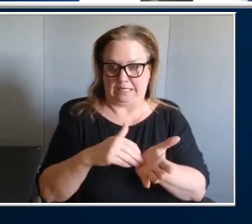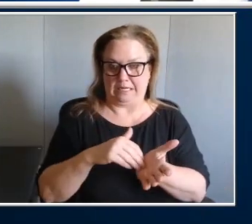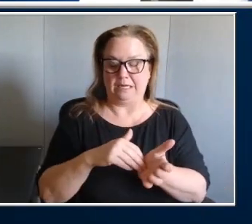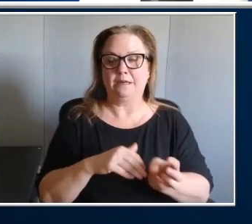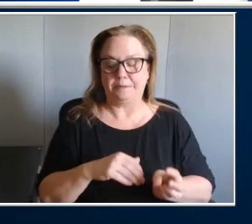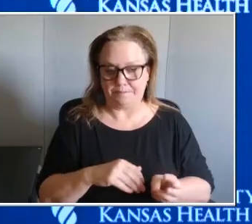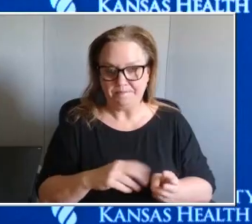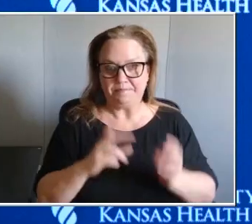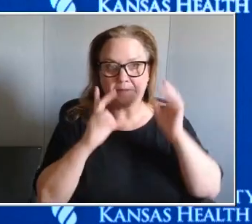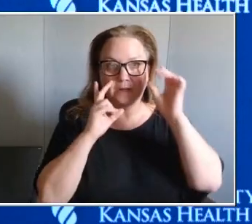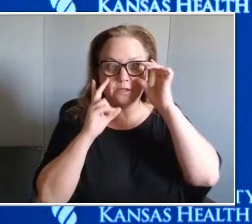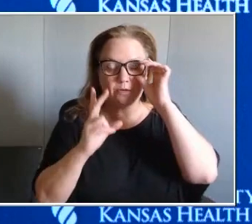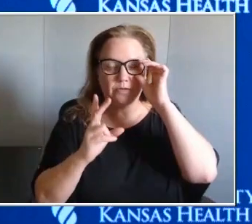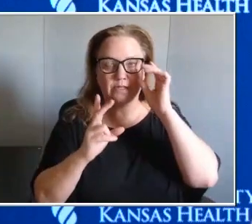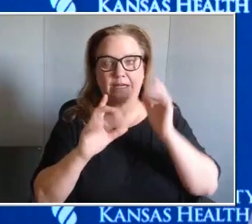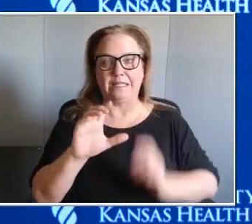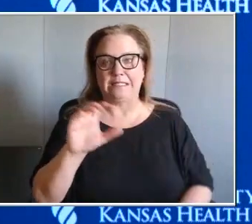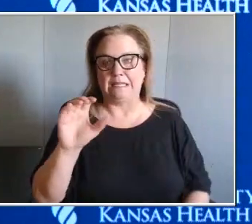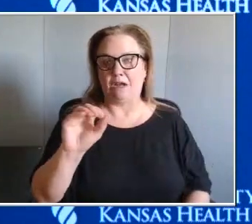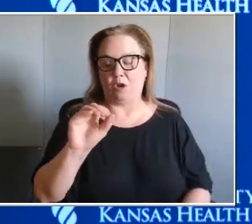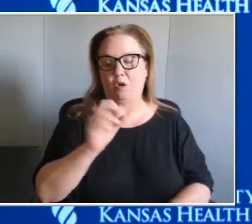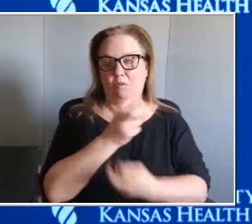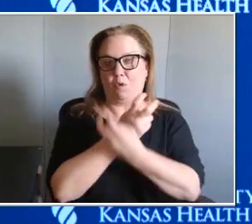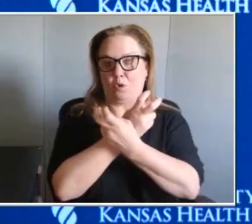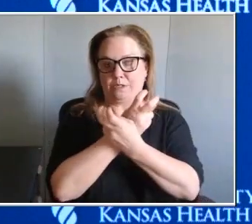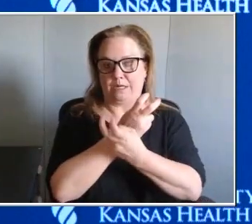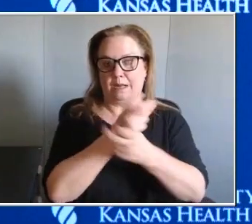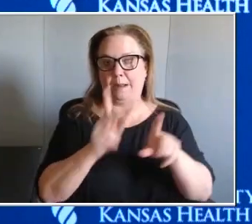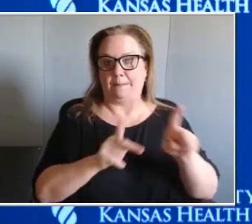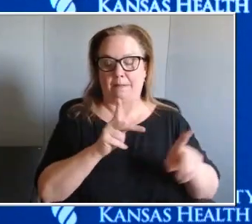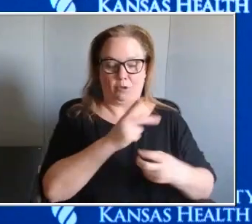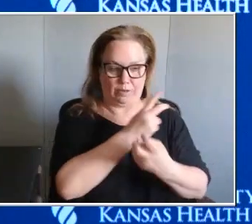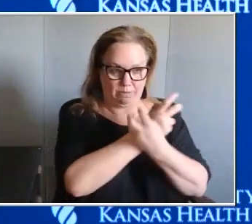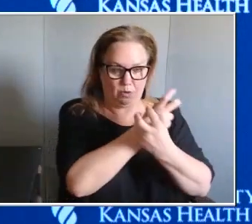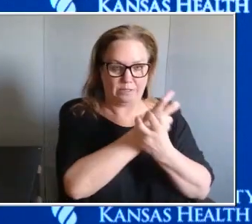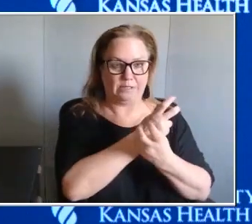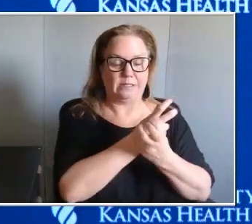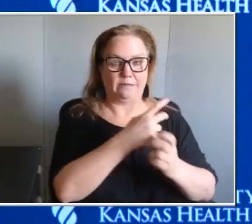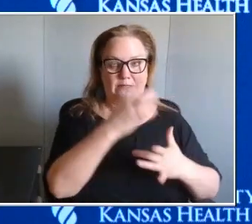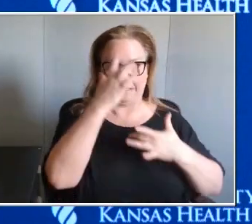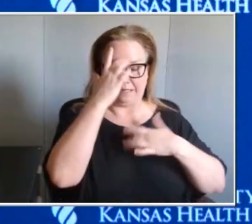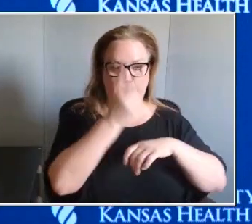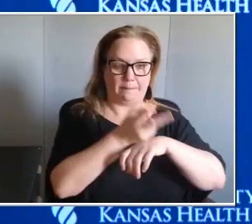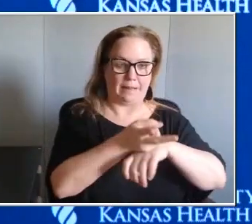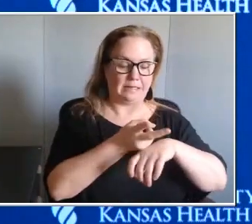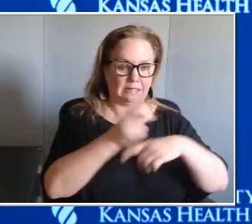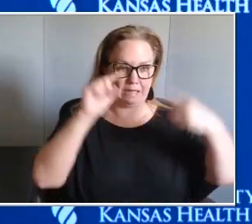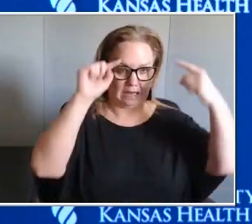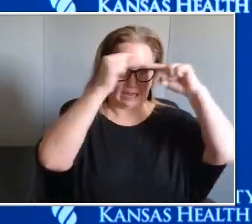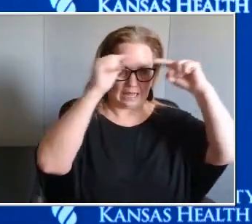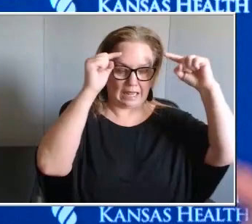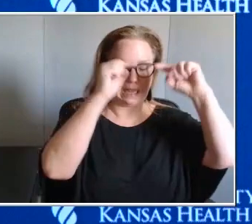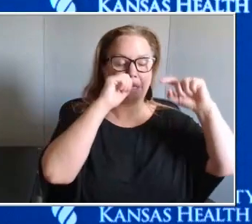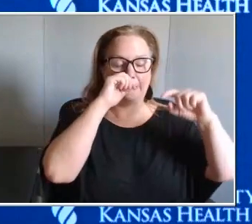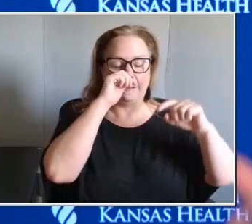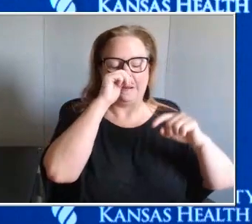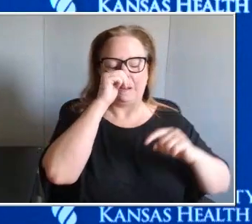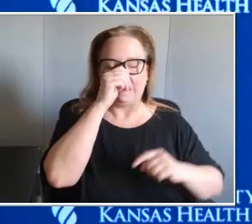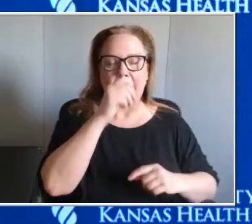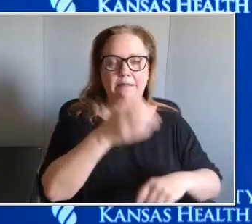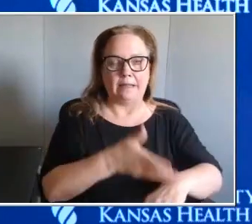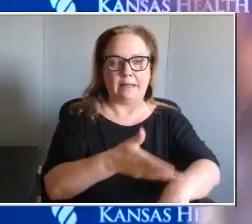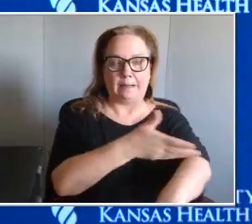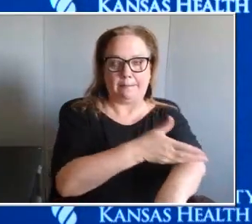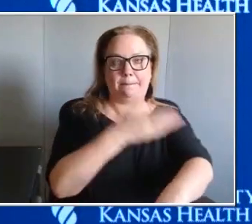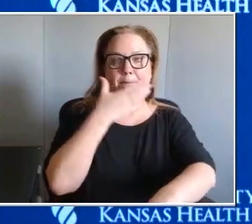we've seen in studies of carbon monoxide is folks who get poisoned, who have symptoms like passing out, headache, they will get better with oxygen.